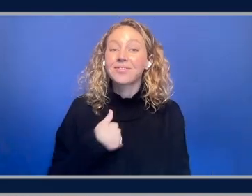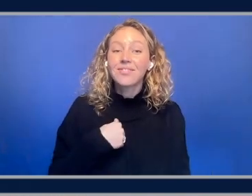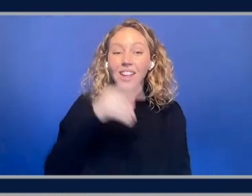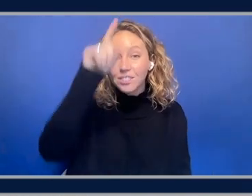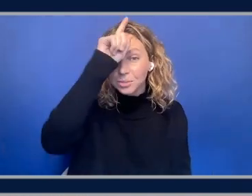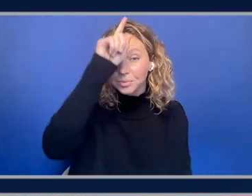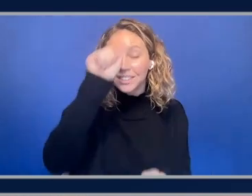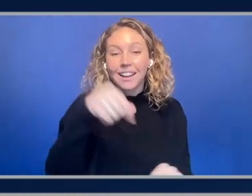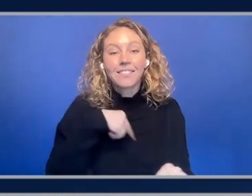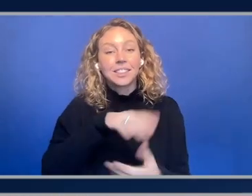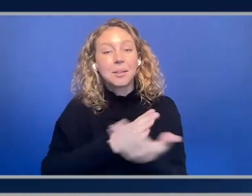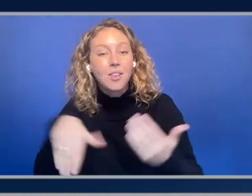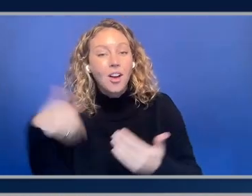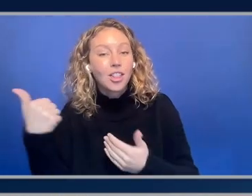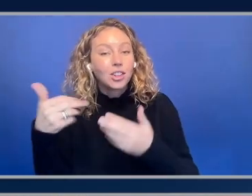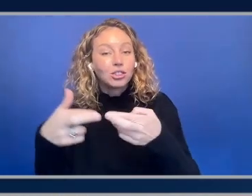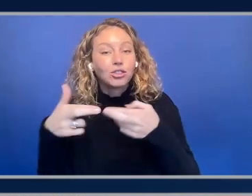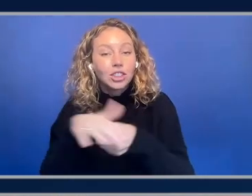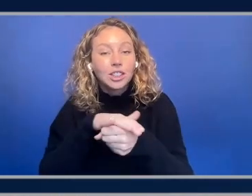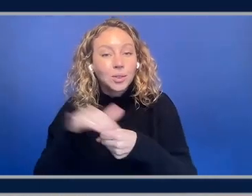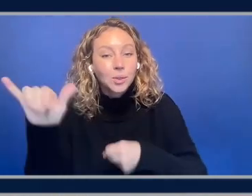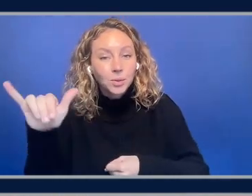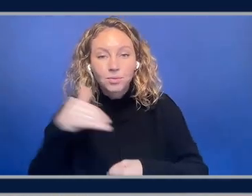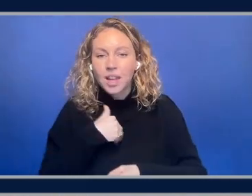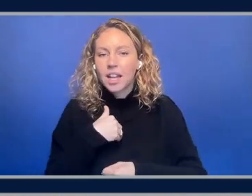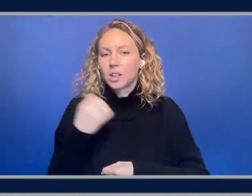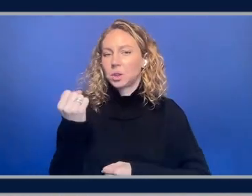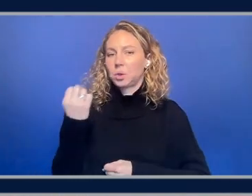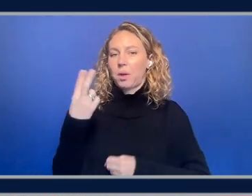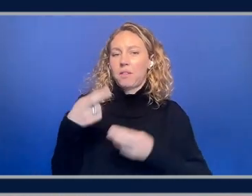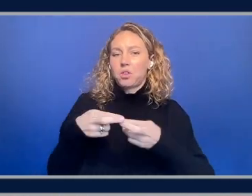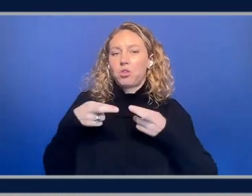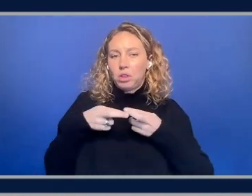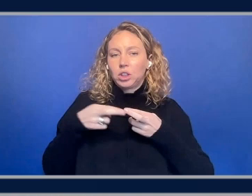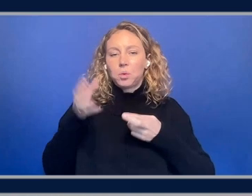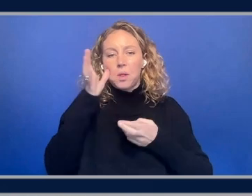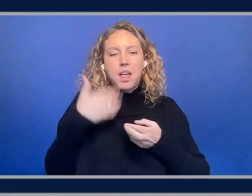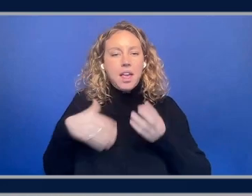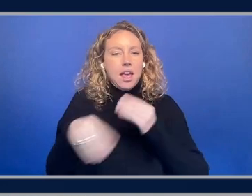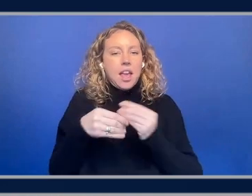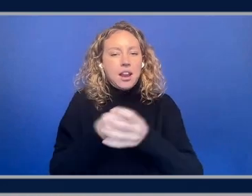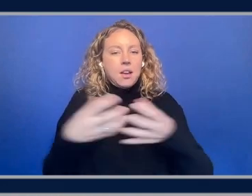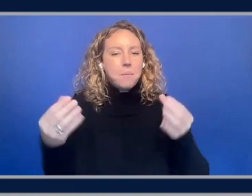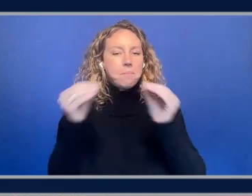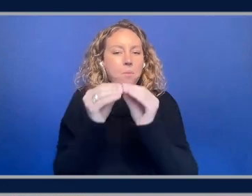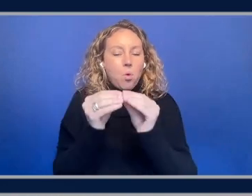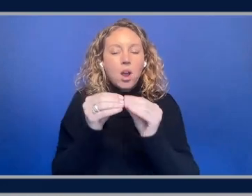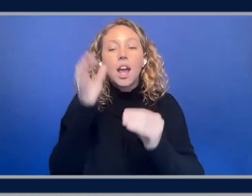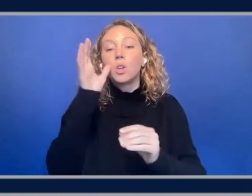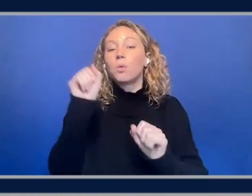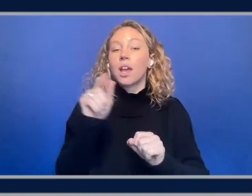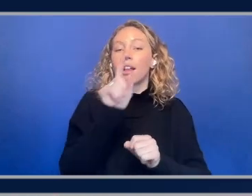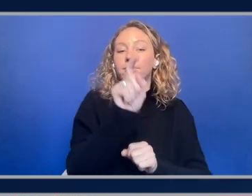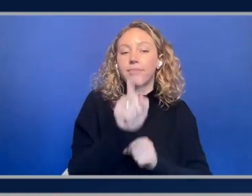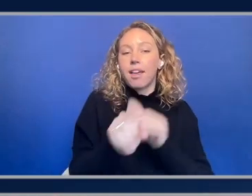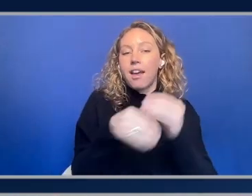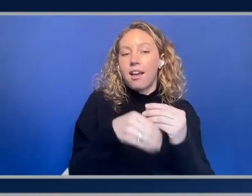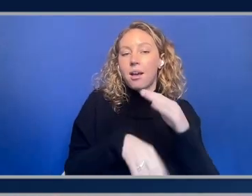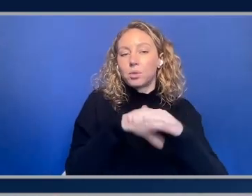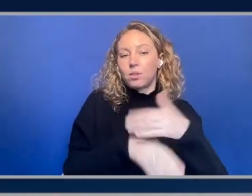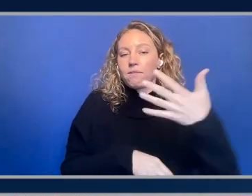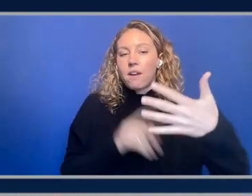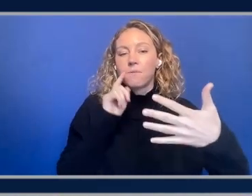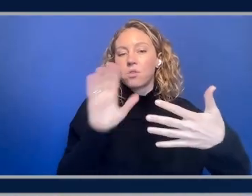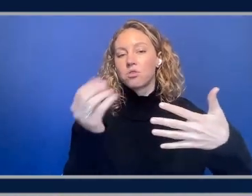other regions too. We launch with 12 regions, with more regions to come, and the cluster, like I said, can have up to 5 regions. Fantastic. Yeah, and then